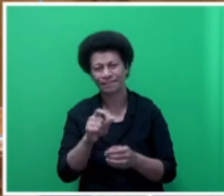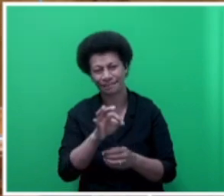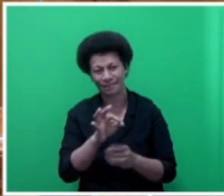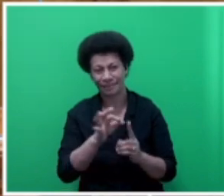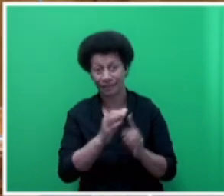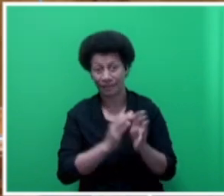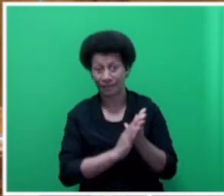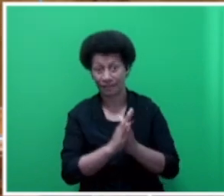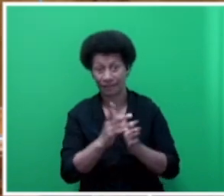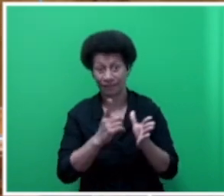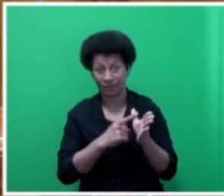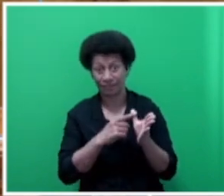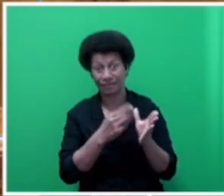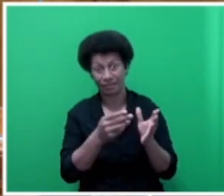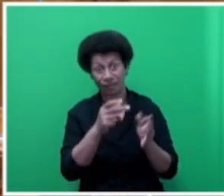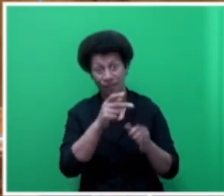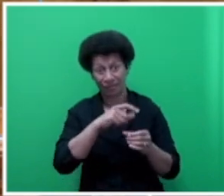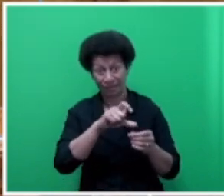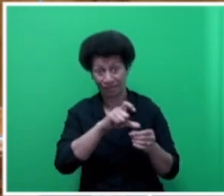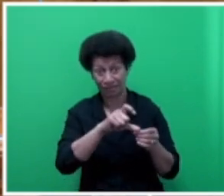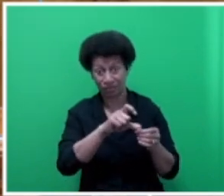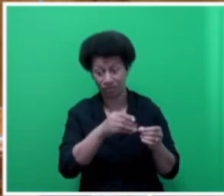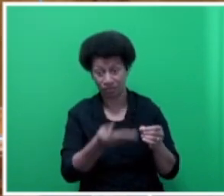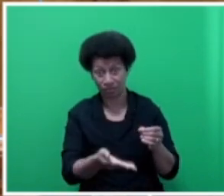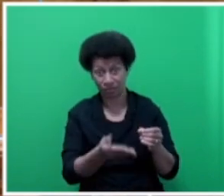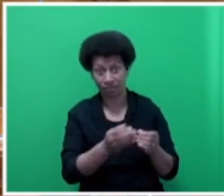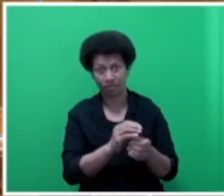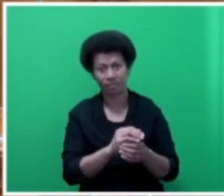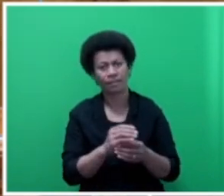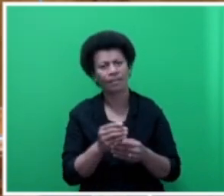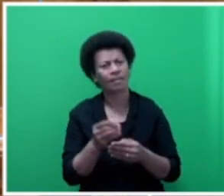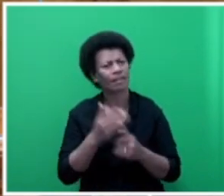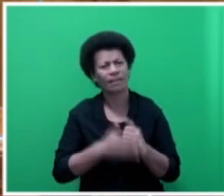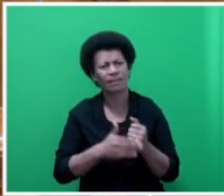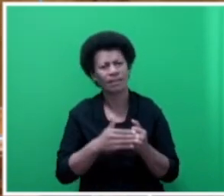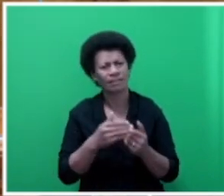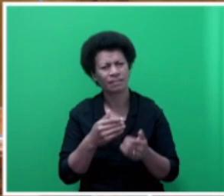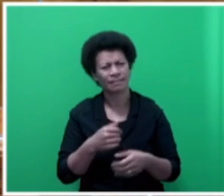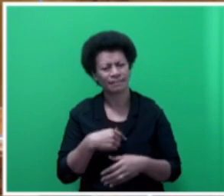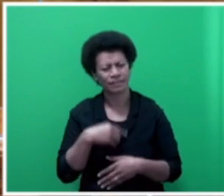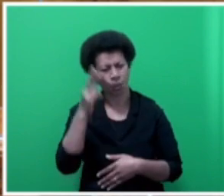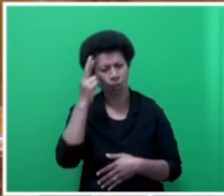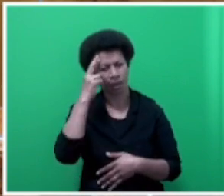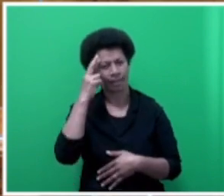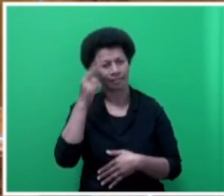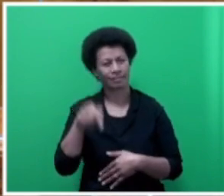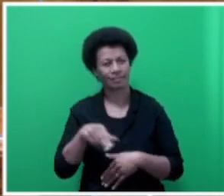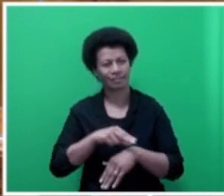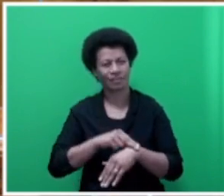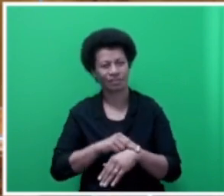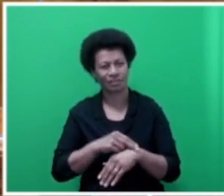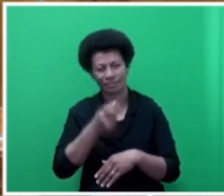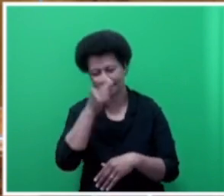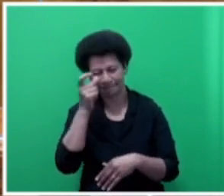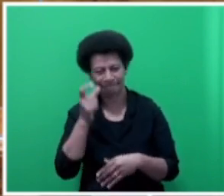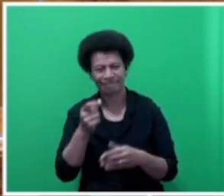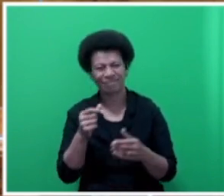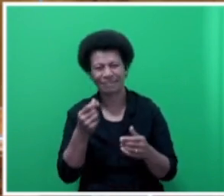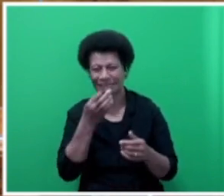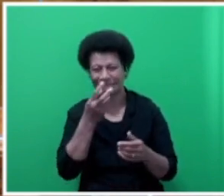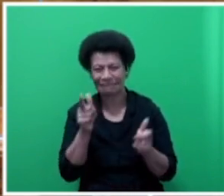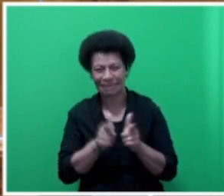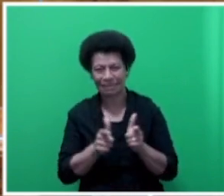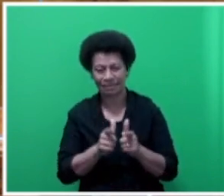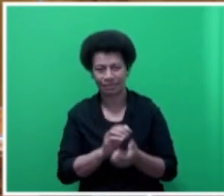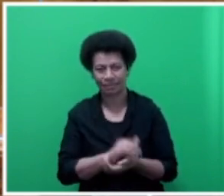shortage of doctors and nurses in the country will not realize in the short run, sir. Many of the minister's